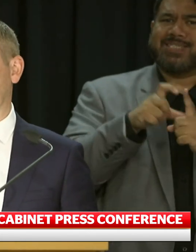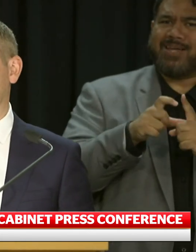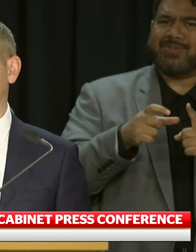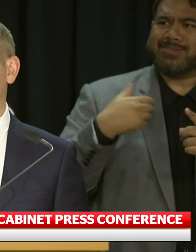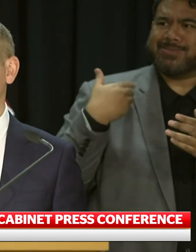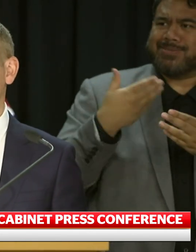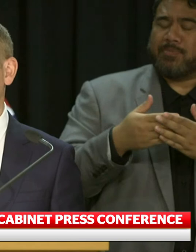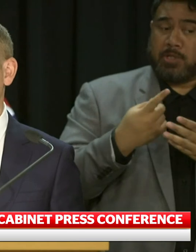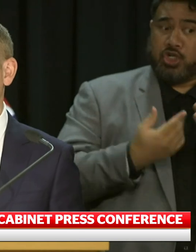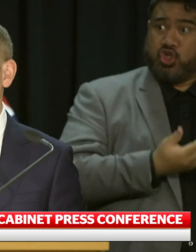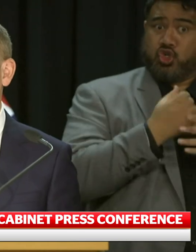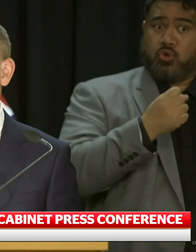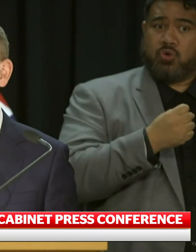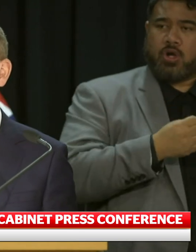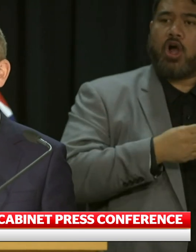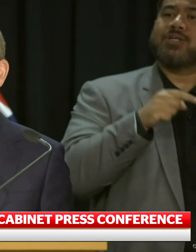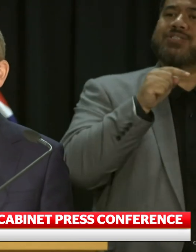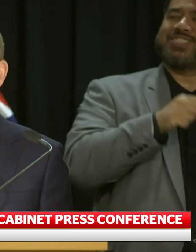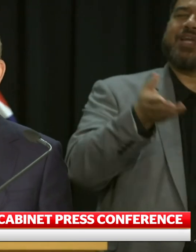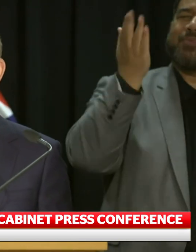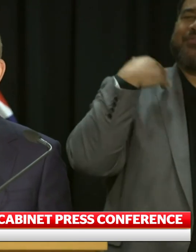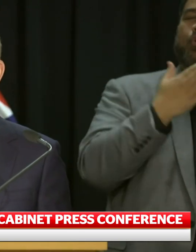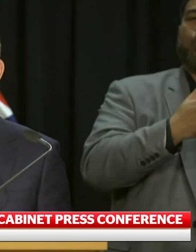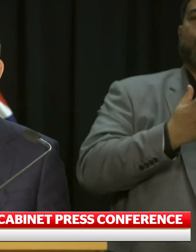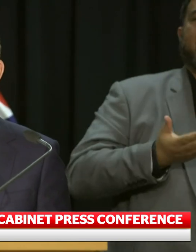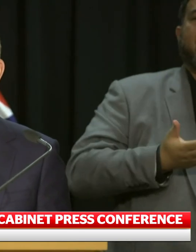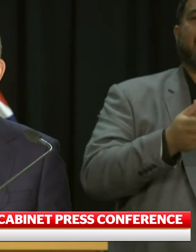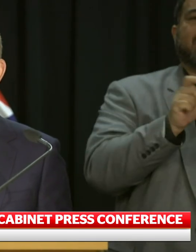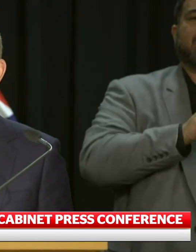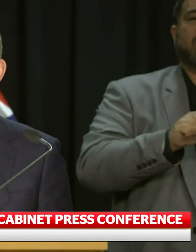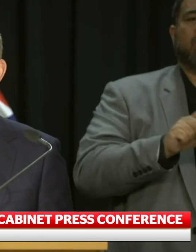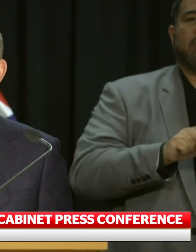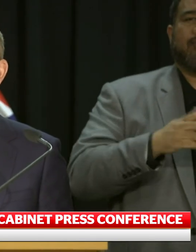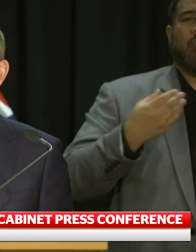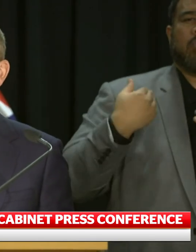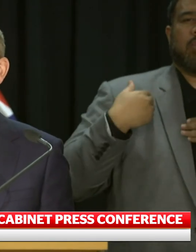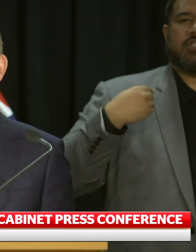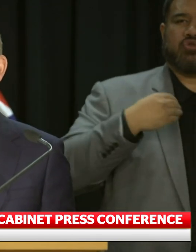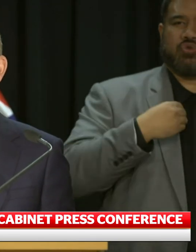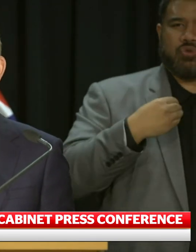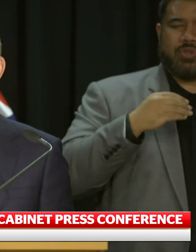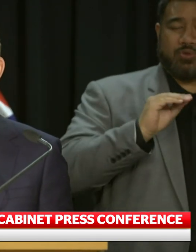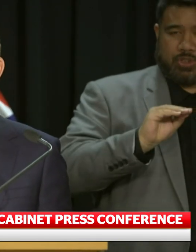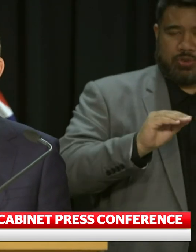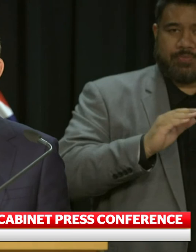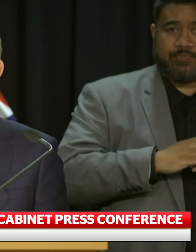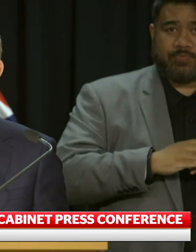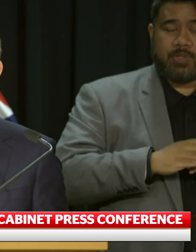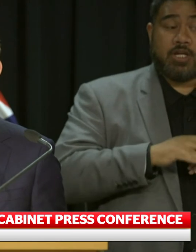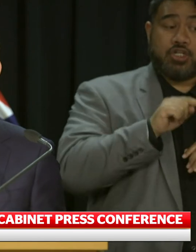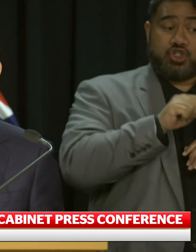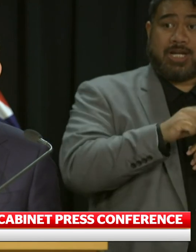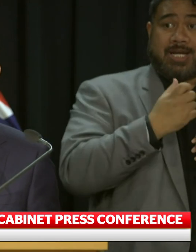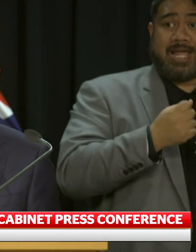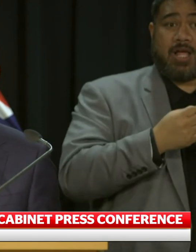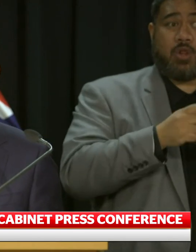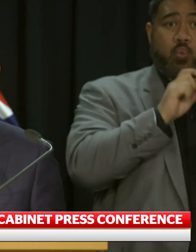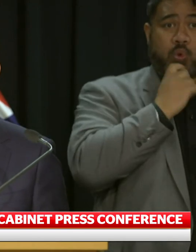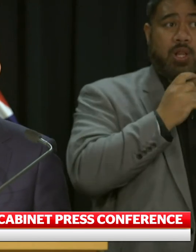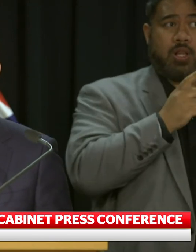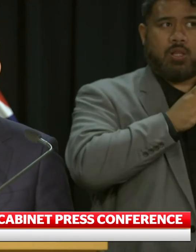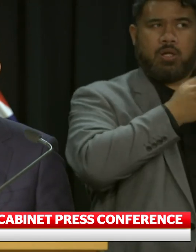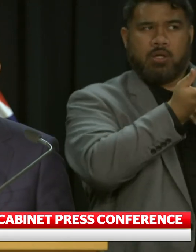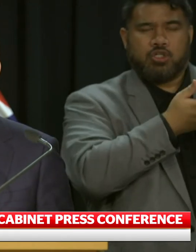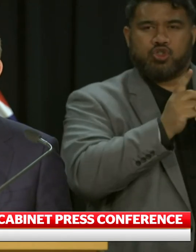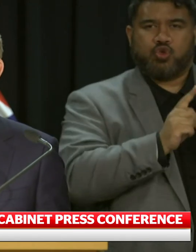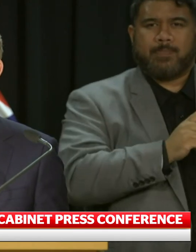been an undersecretary with education-related responsibilities. So they will, and she'll now sit down with Jan Tinetti, the minister, and